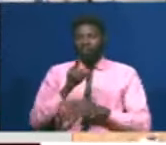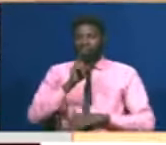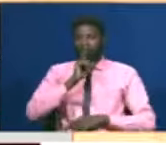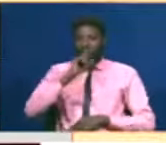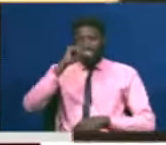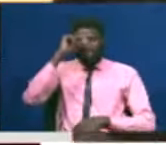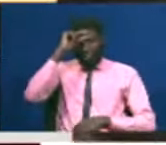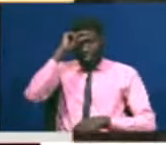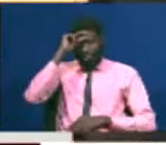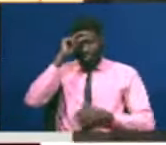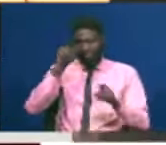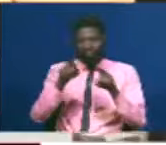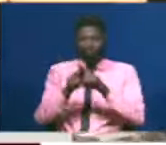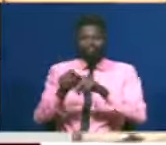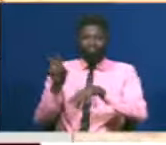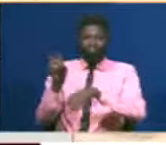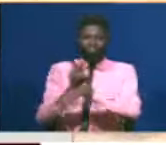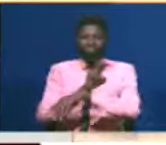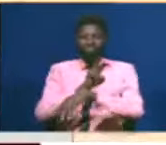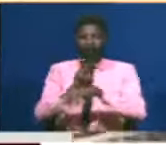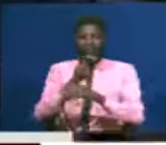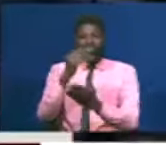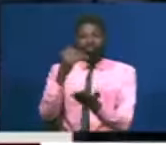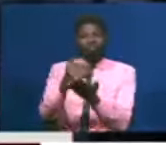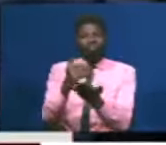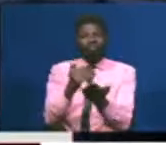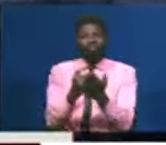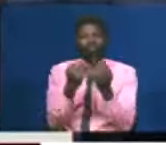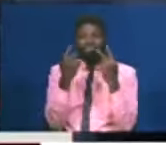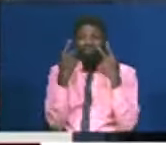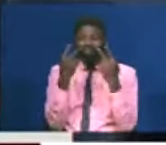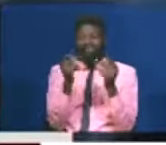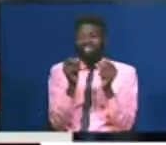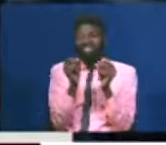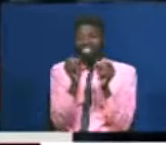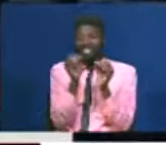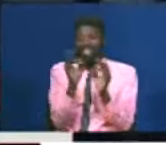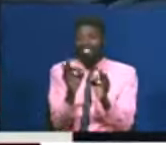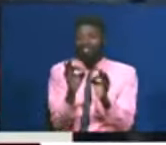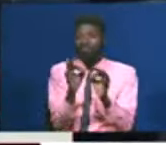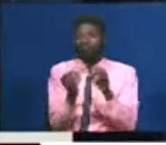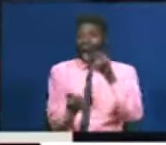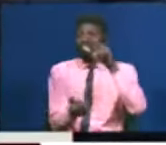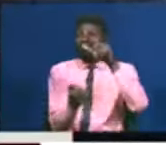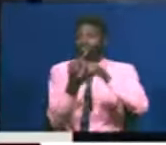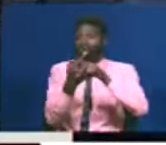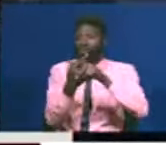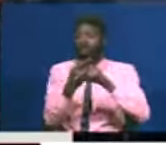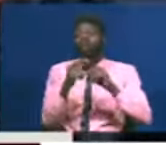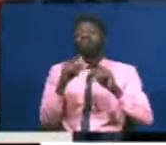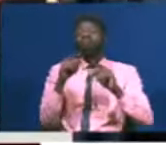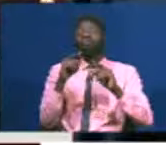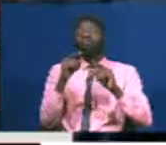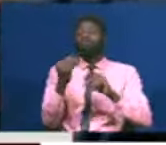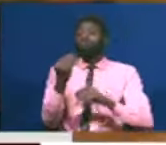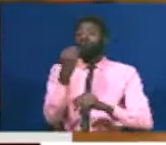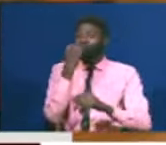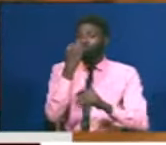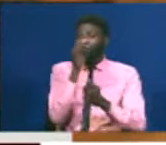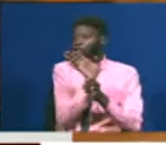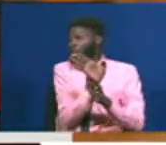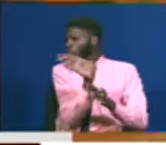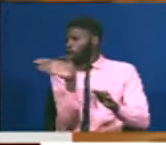the whole exercise closely, noting that any issue that will be reported related to the diversion of food will be dealt with